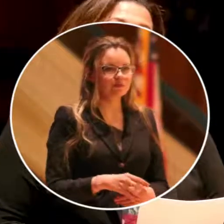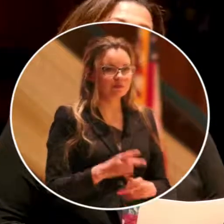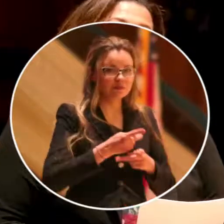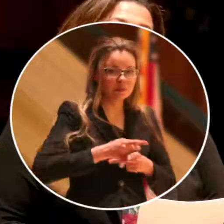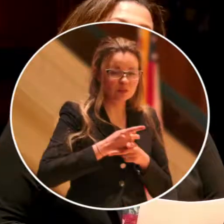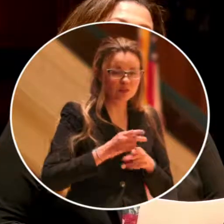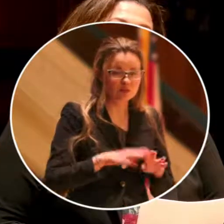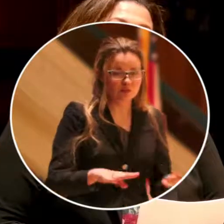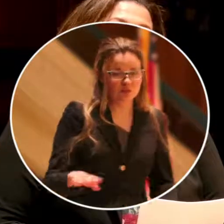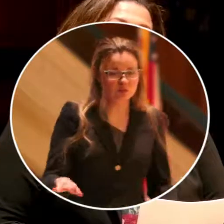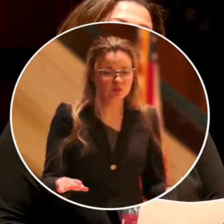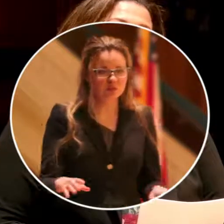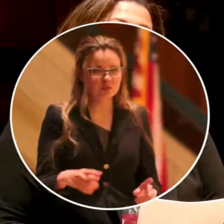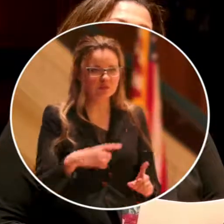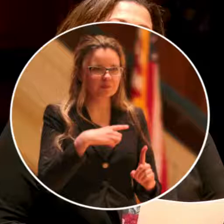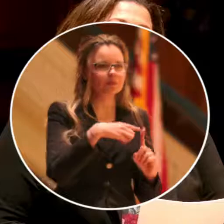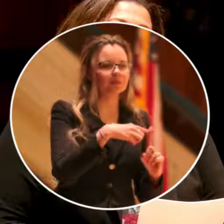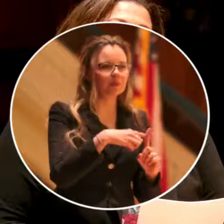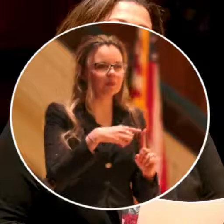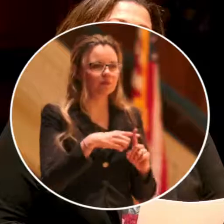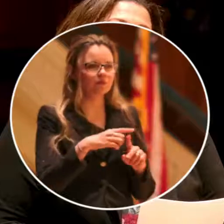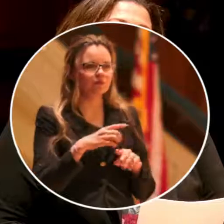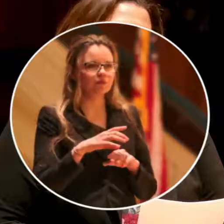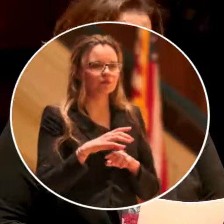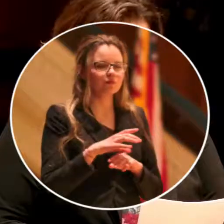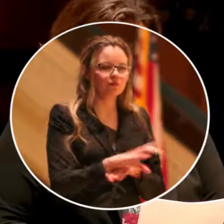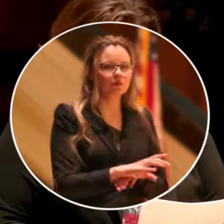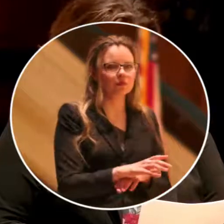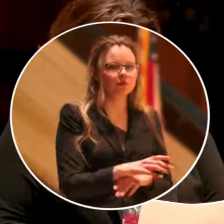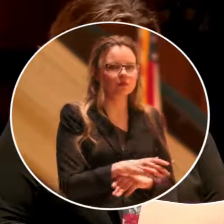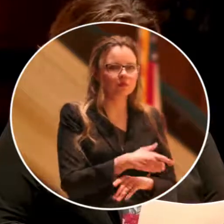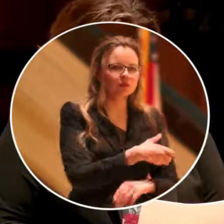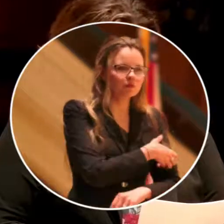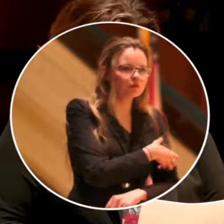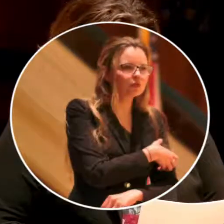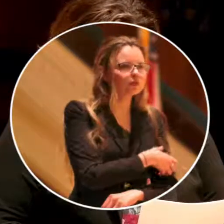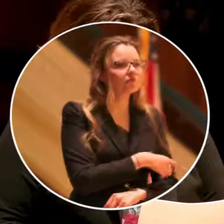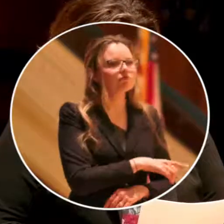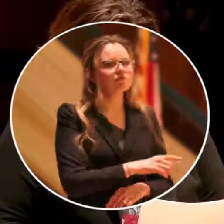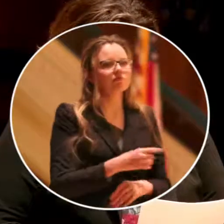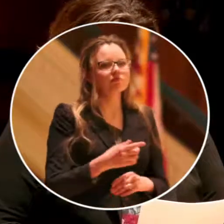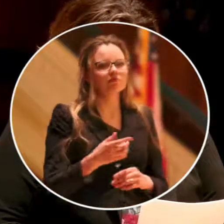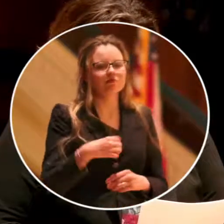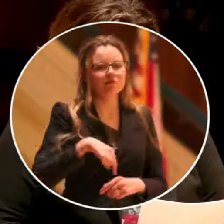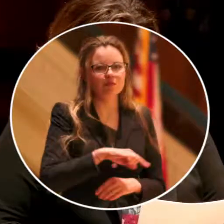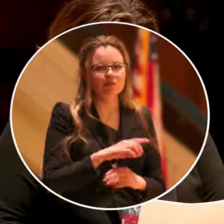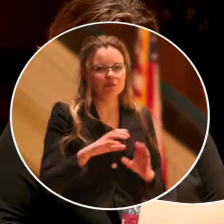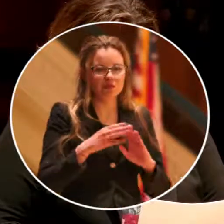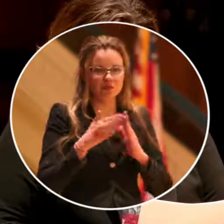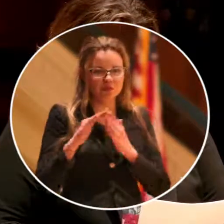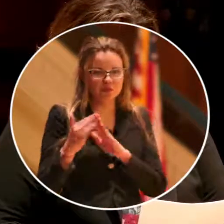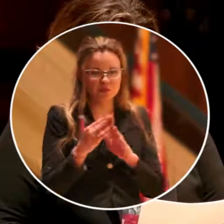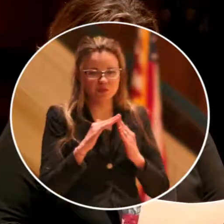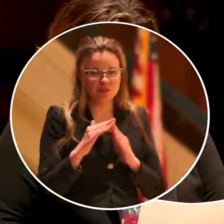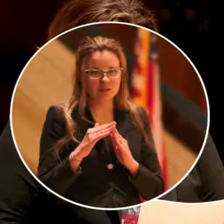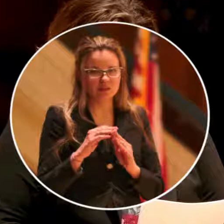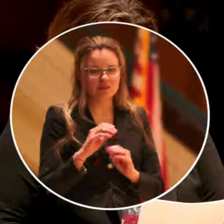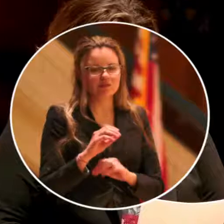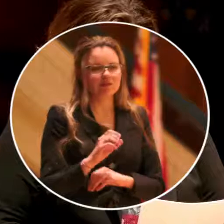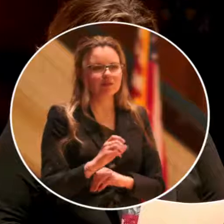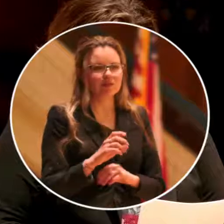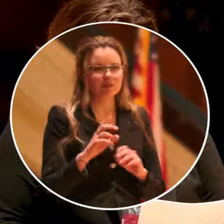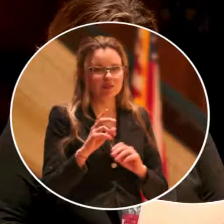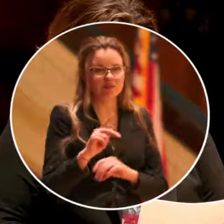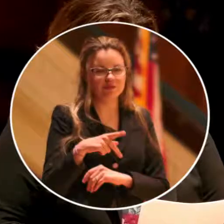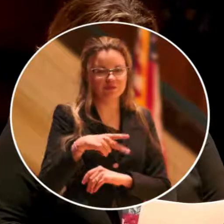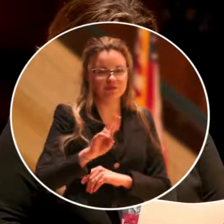our community is Sarah Fitzgibbons. Sarah serves as a vice president at SPCC, and